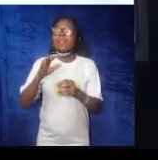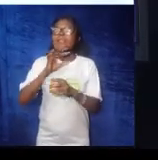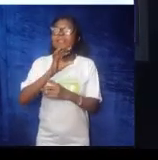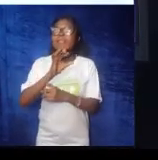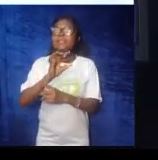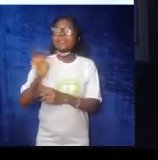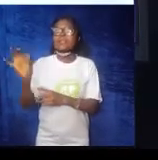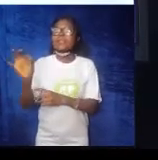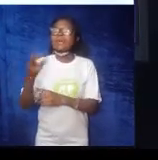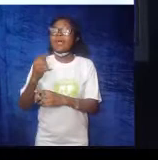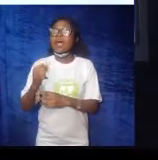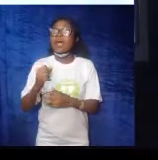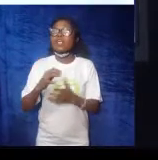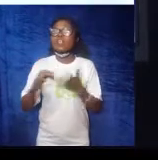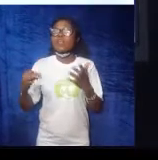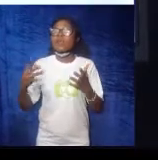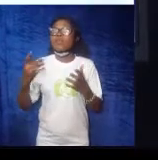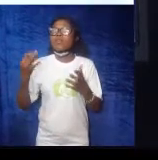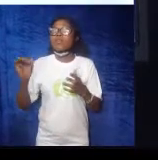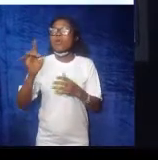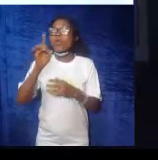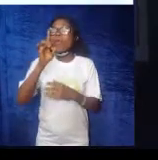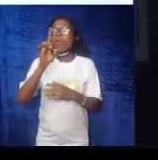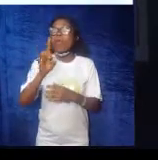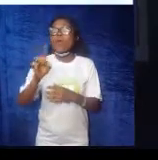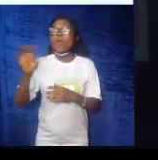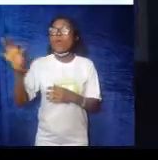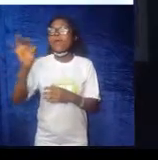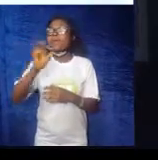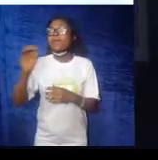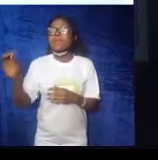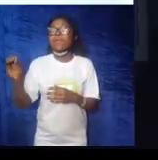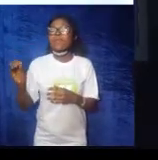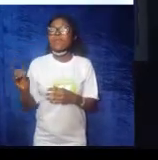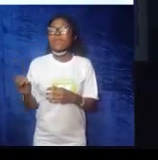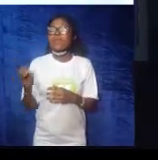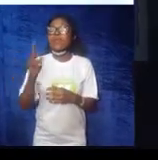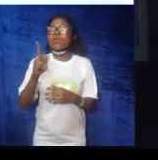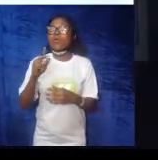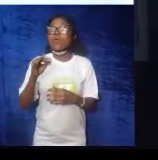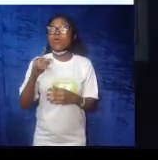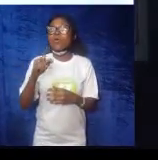Complementary 90 and supplementary 180.